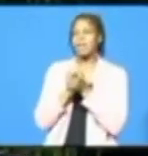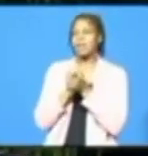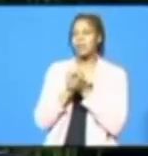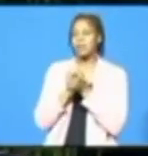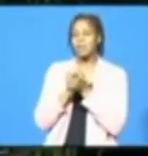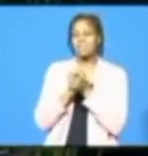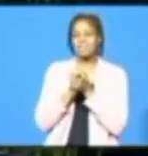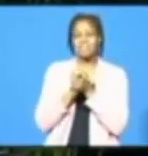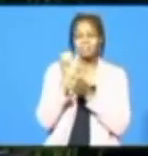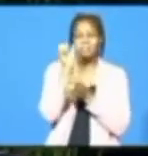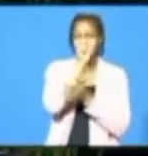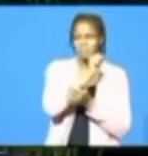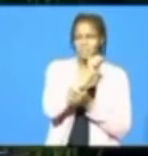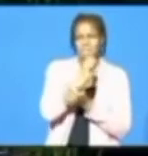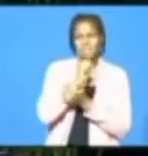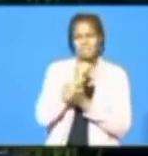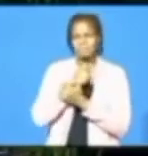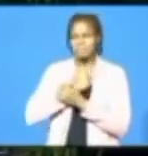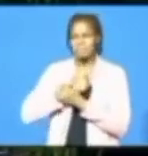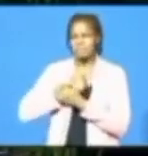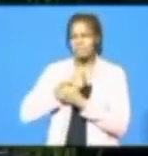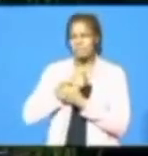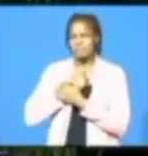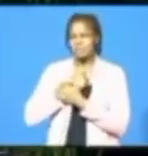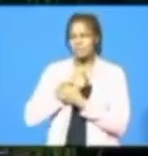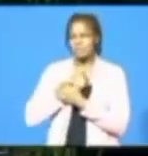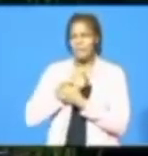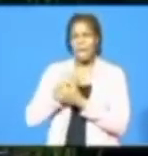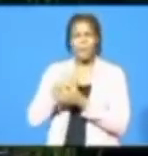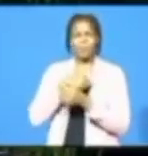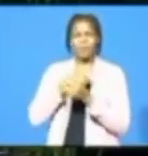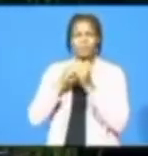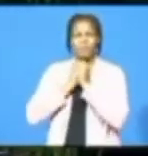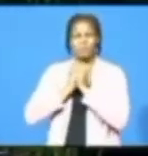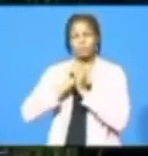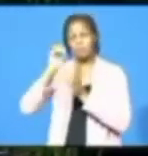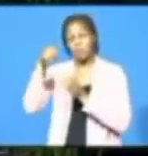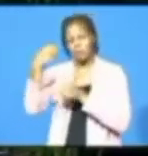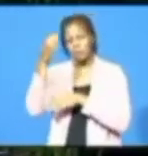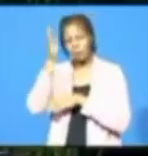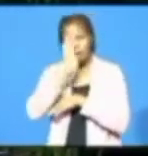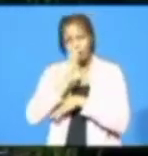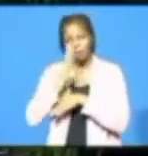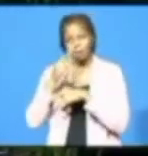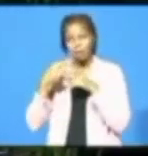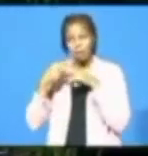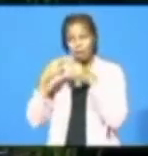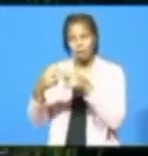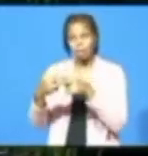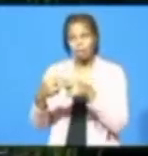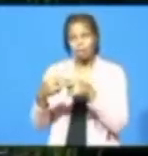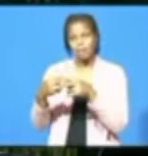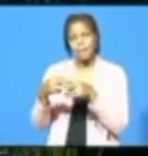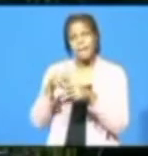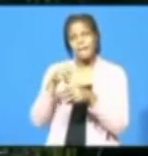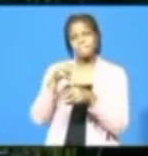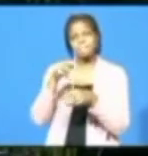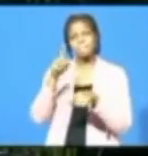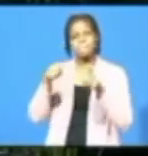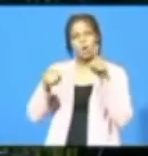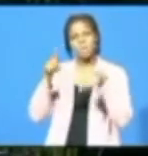polarism. We have worshiped other gods and call it